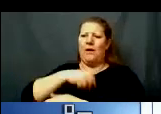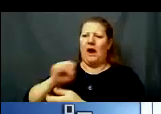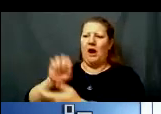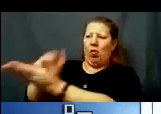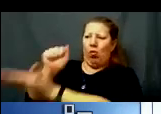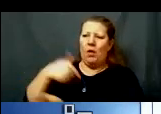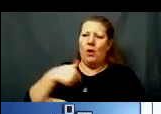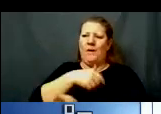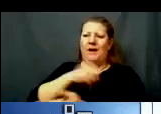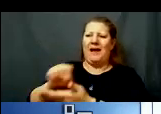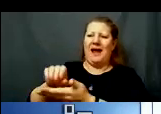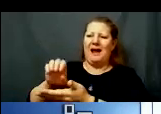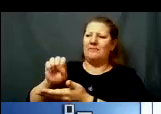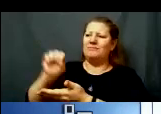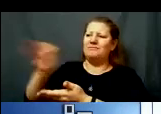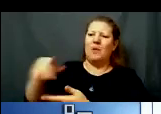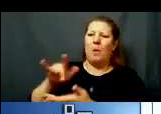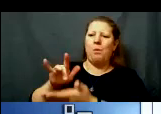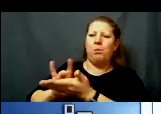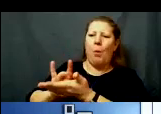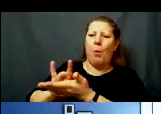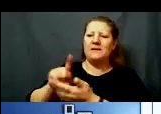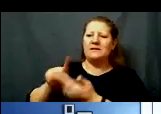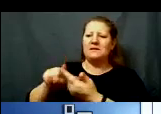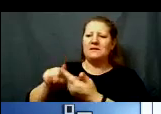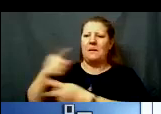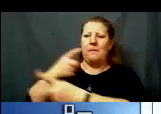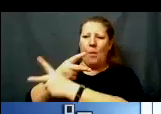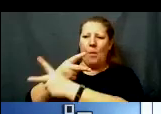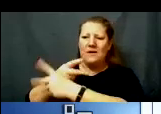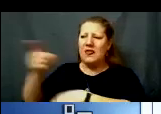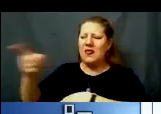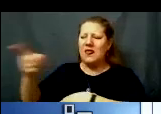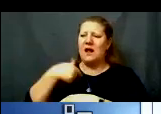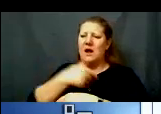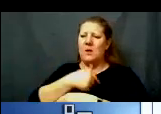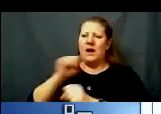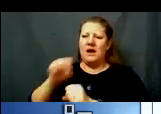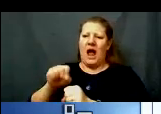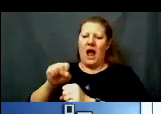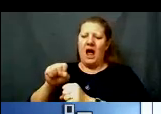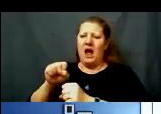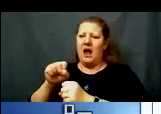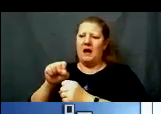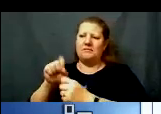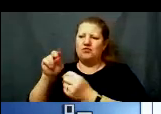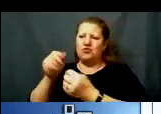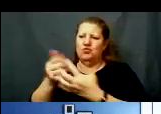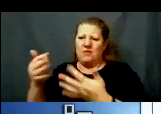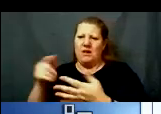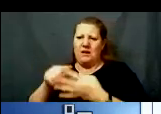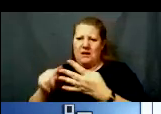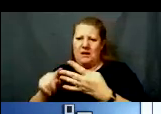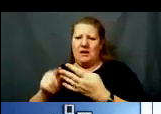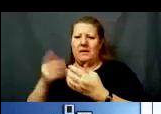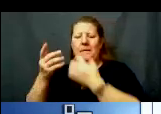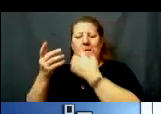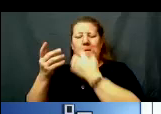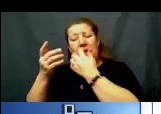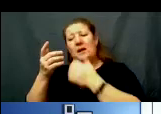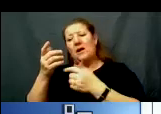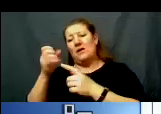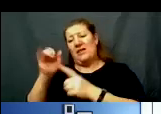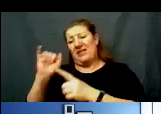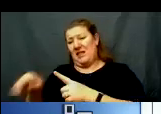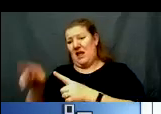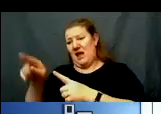them, perfectly fine to do other forms of violence against those communities. And I push back, as have other scholars, against